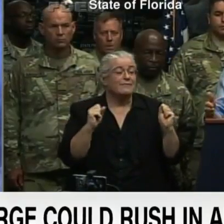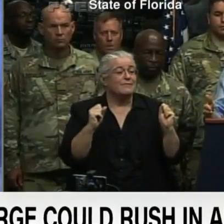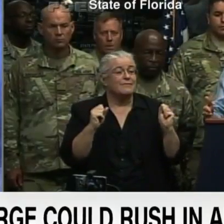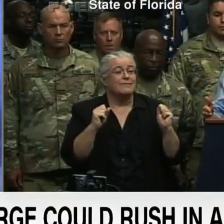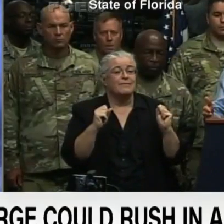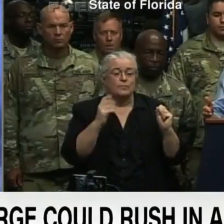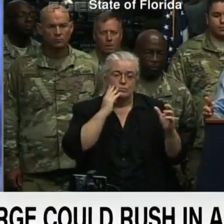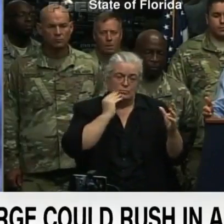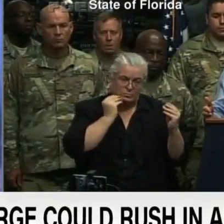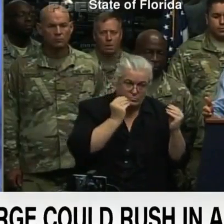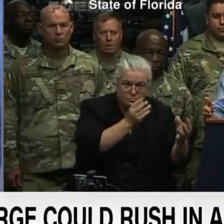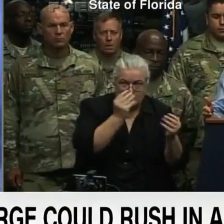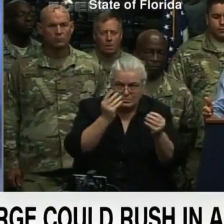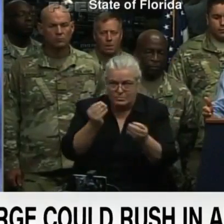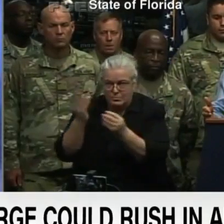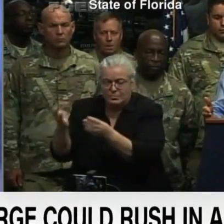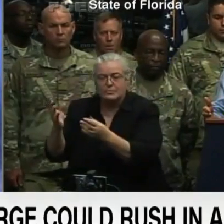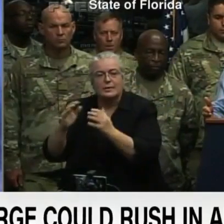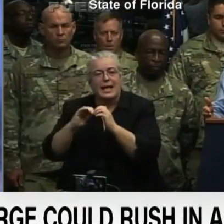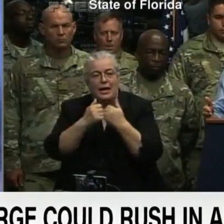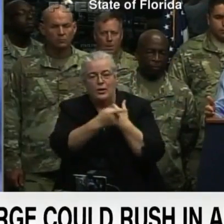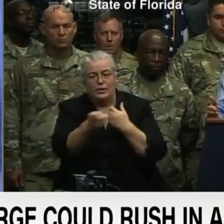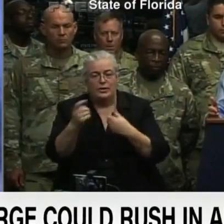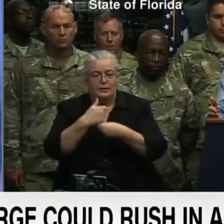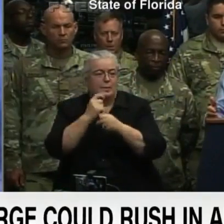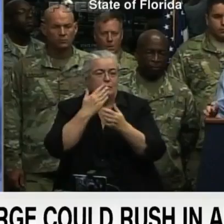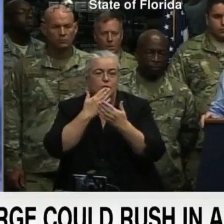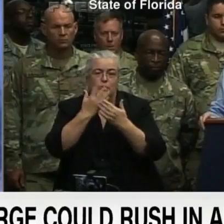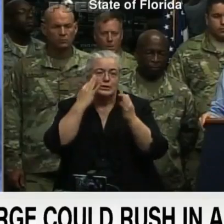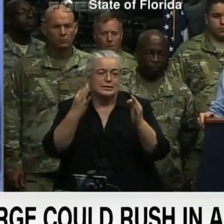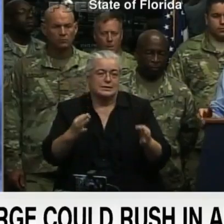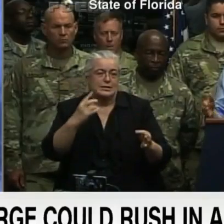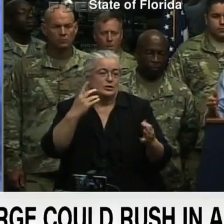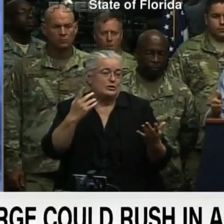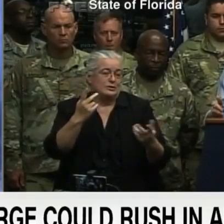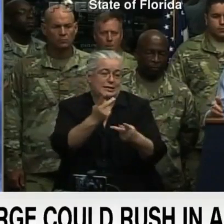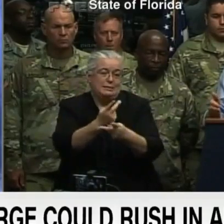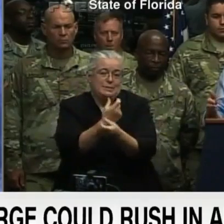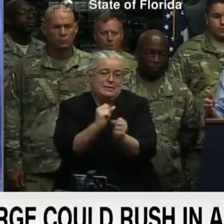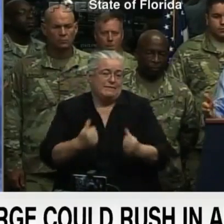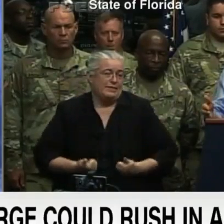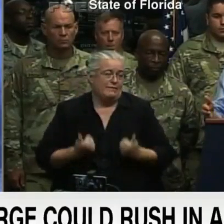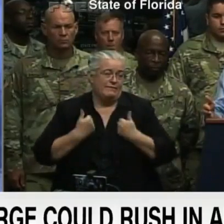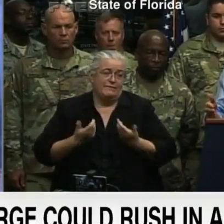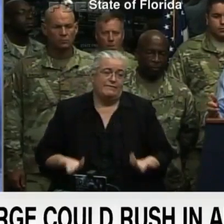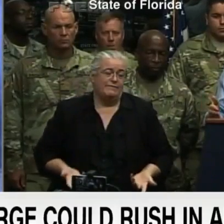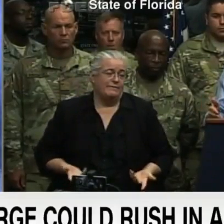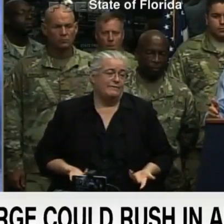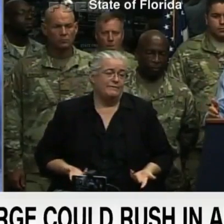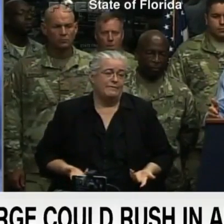to inform people of how to make the right decision for safety. We're going to continue to do everything we can to keep evacuation routes